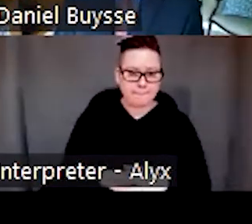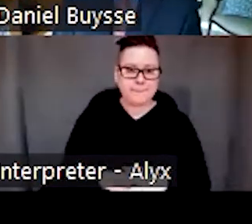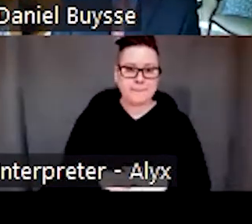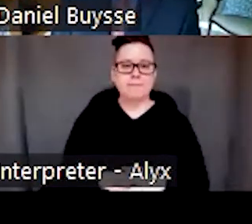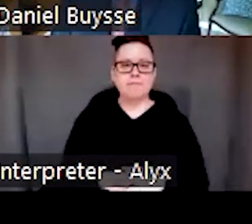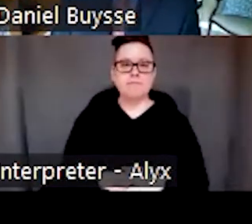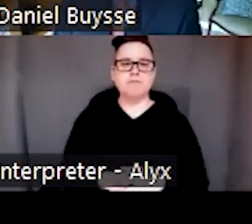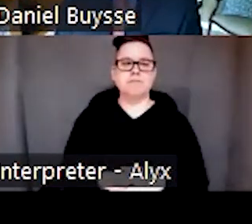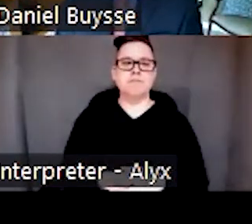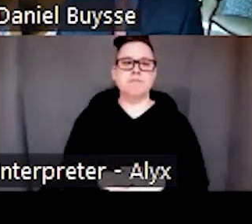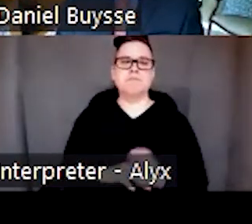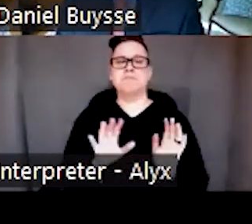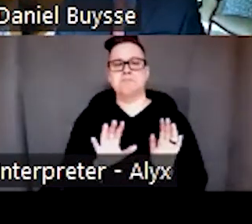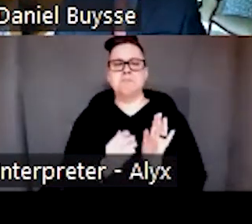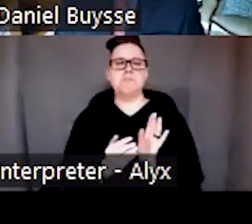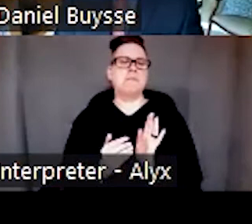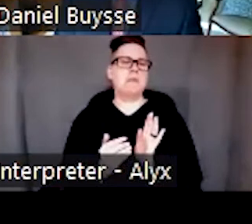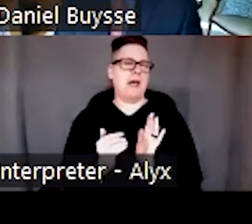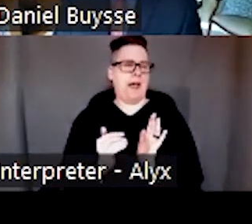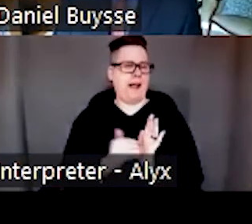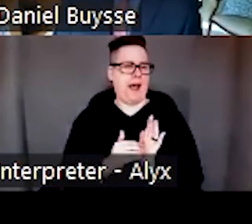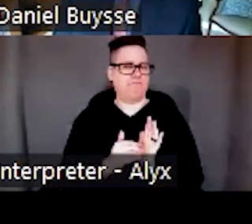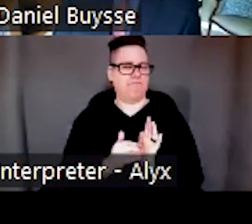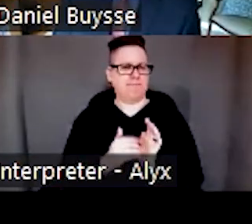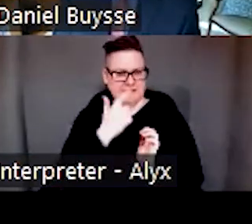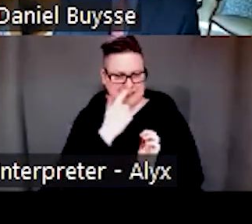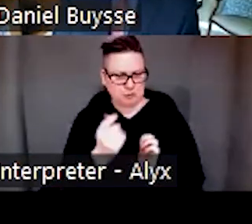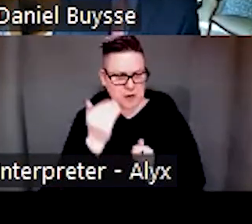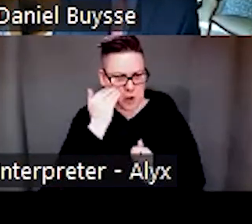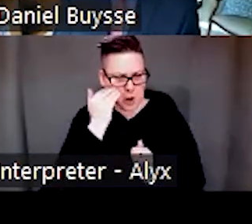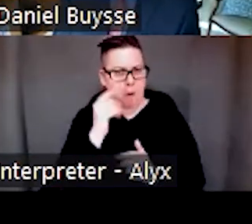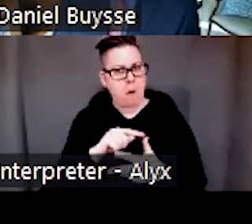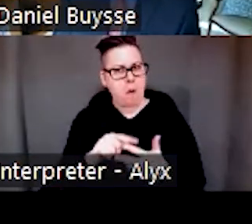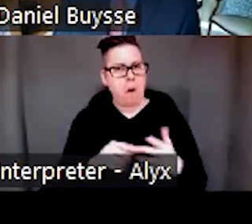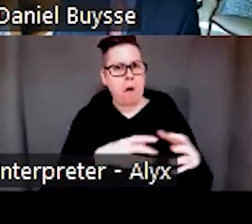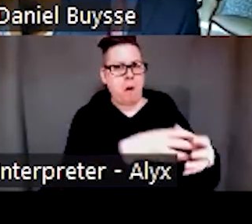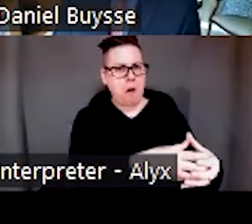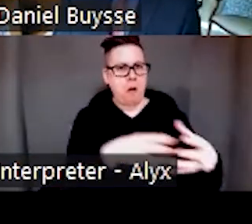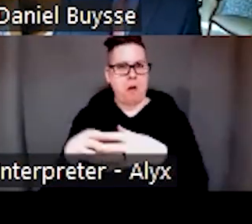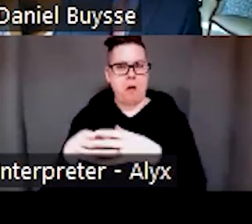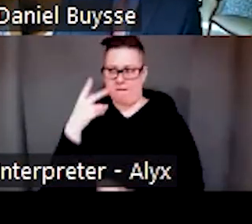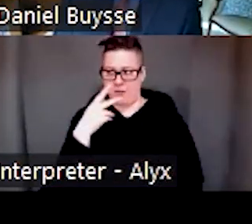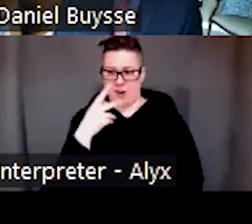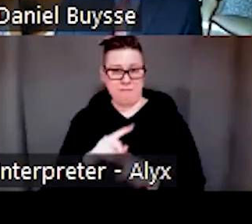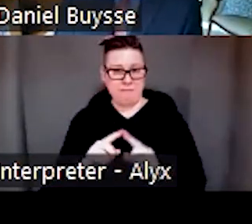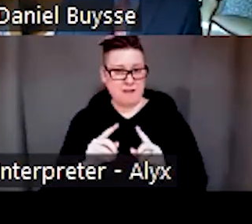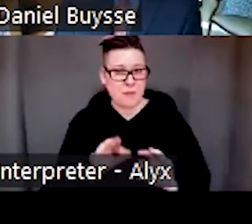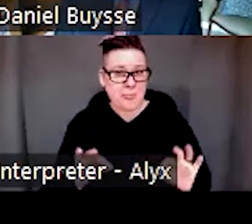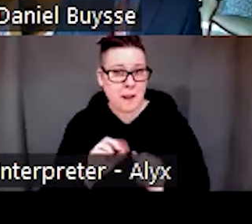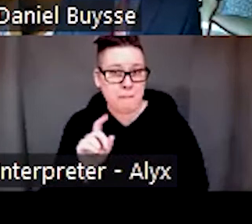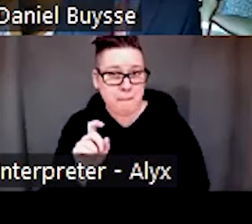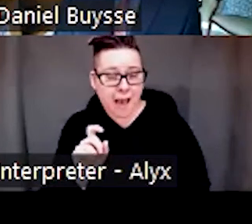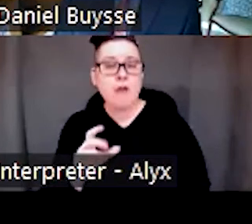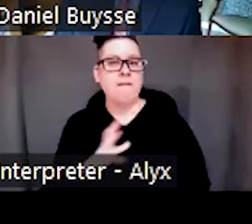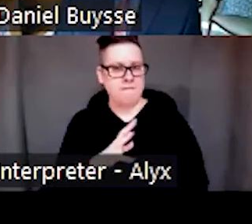Now, again, it is kind of interesting to know that there are these phenotypes, but do they matter for anything? Well, in these data sets,